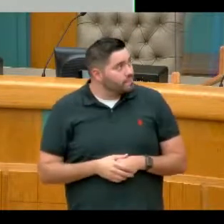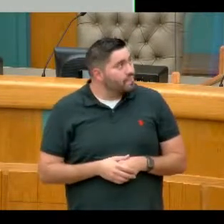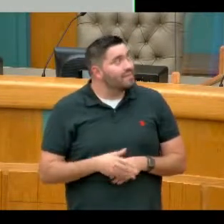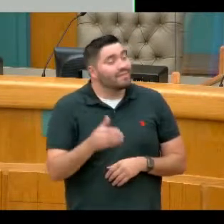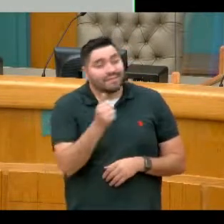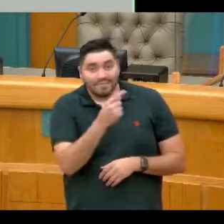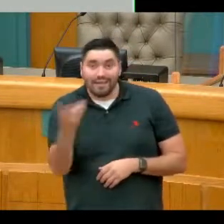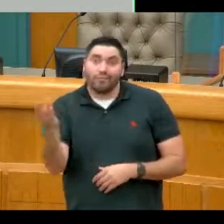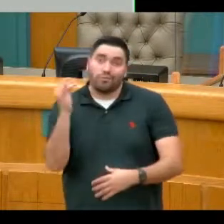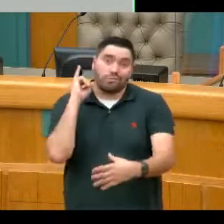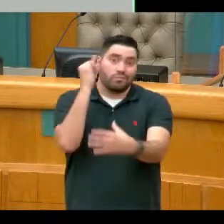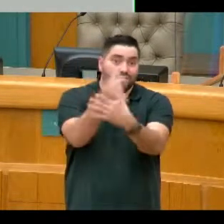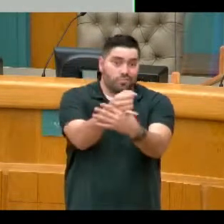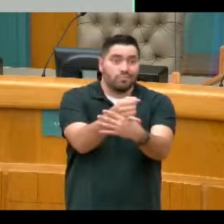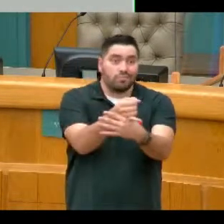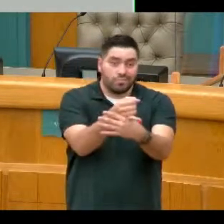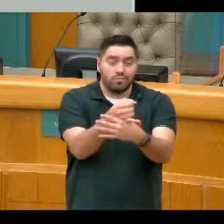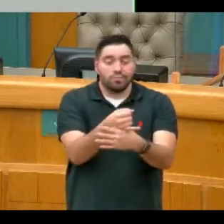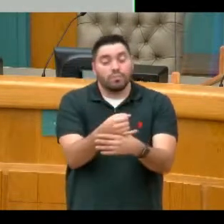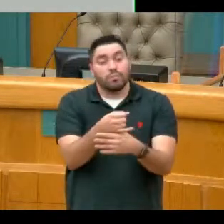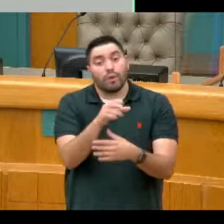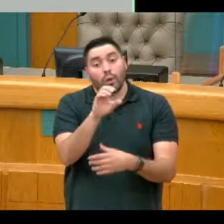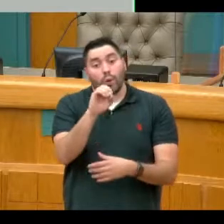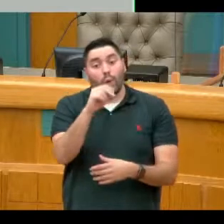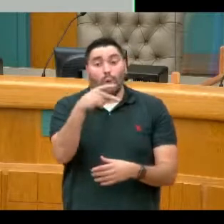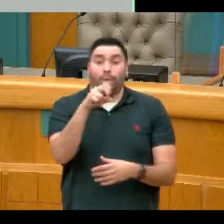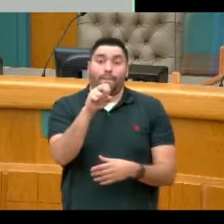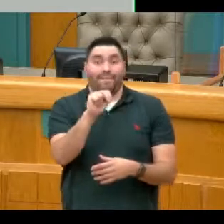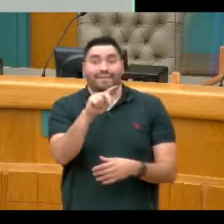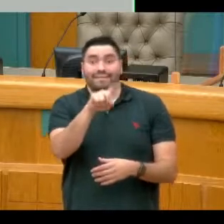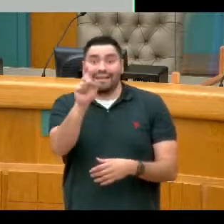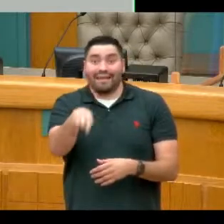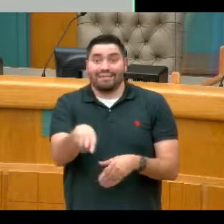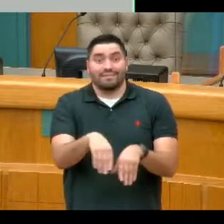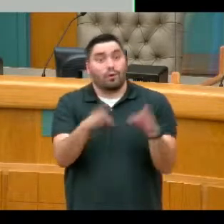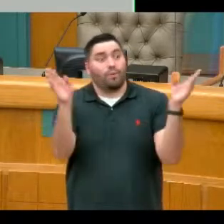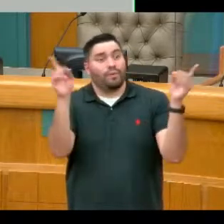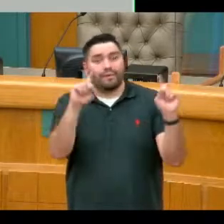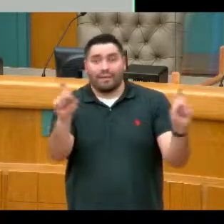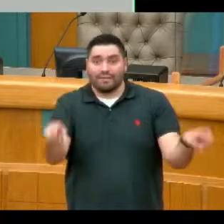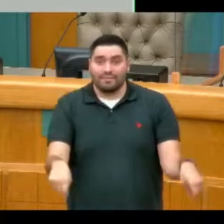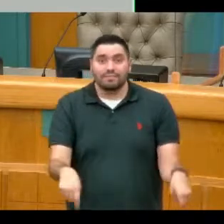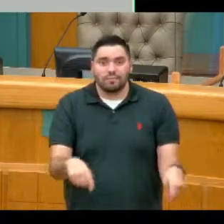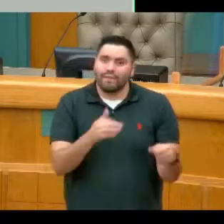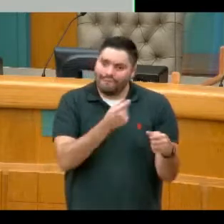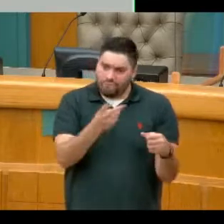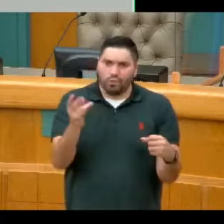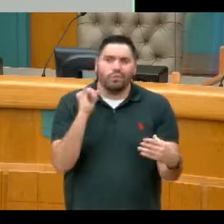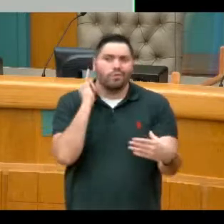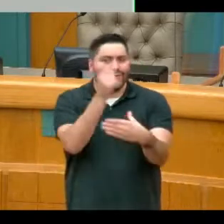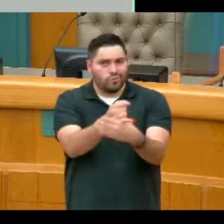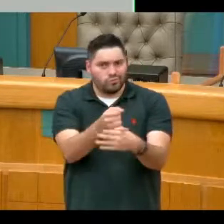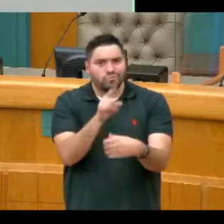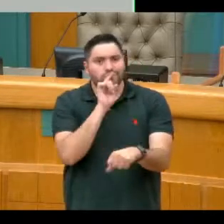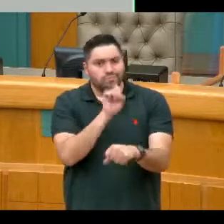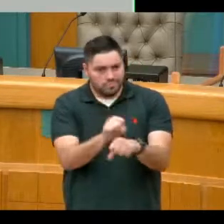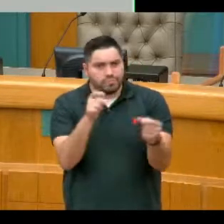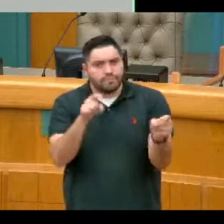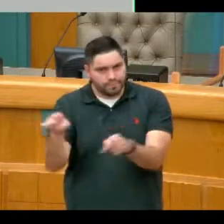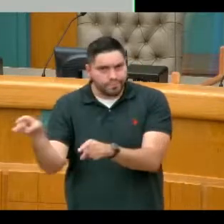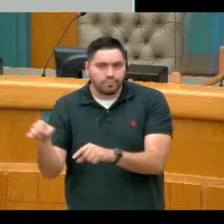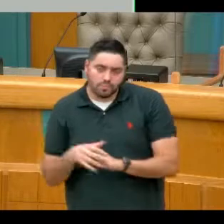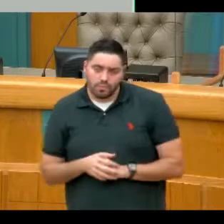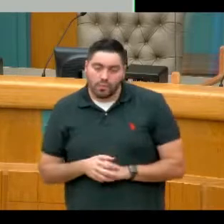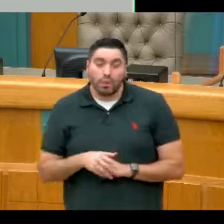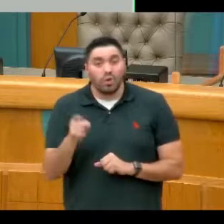Number one is to address public concerns and questions about COVID-19 and the interventions that are taking place to address the pandemic. And